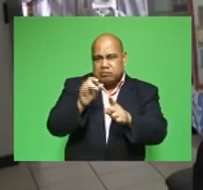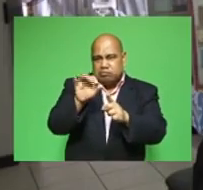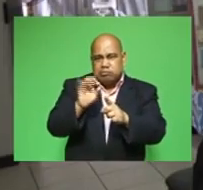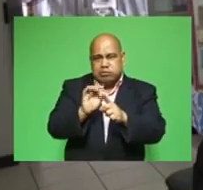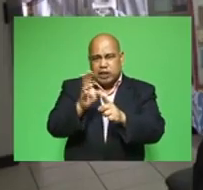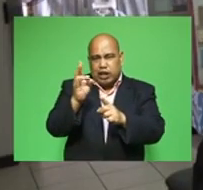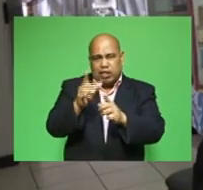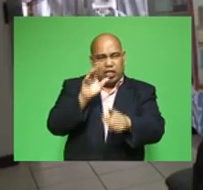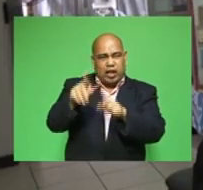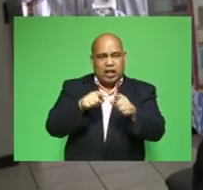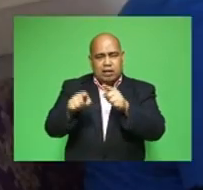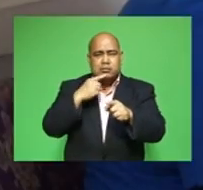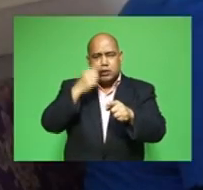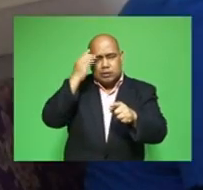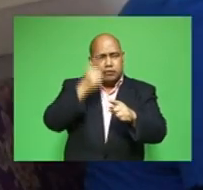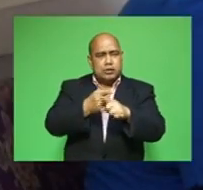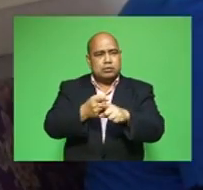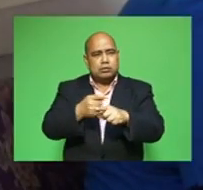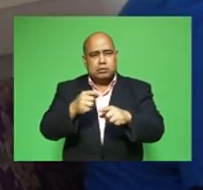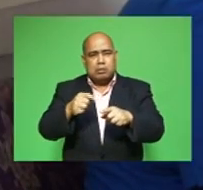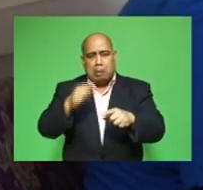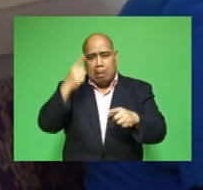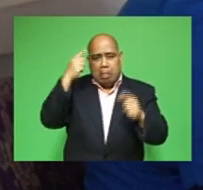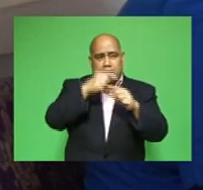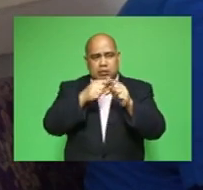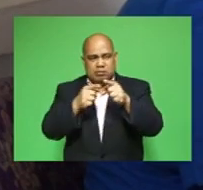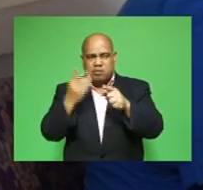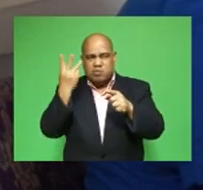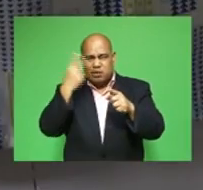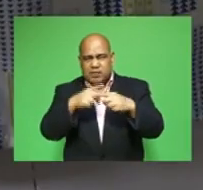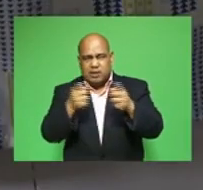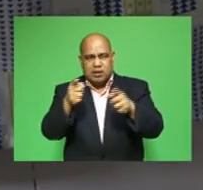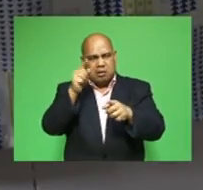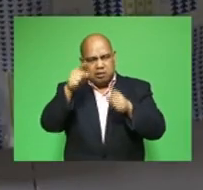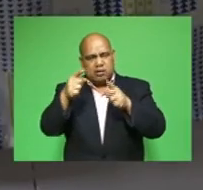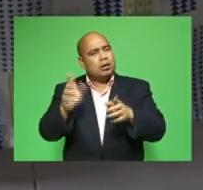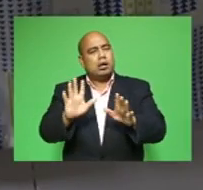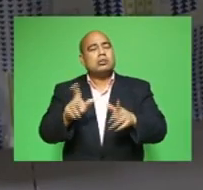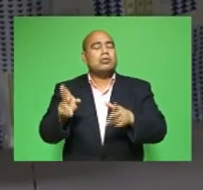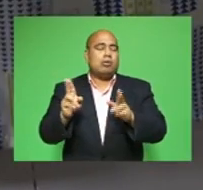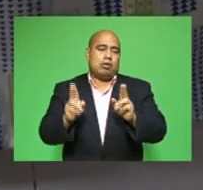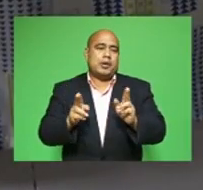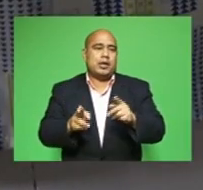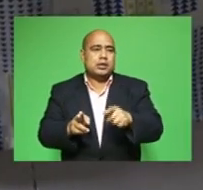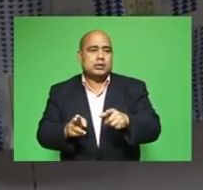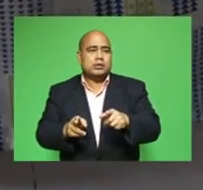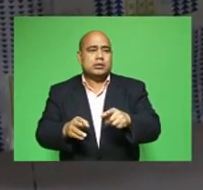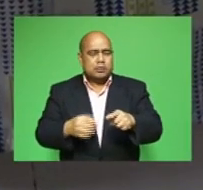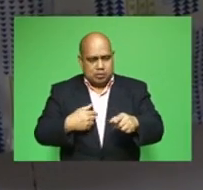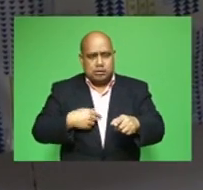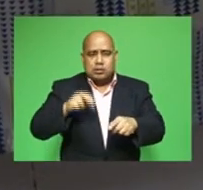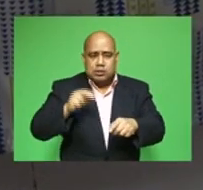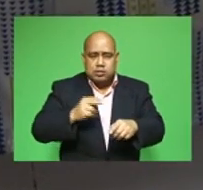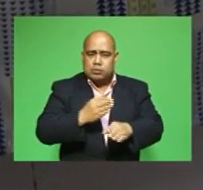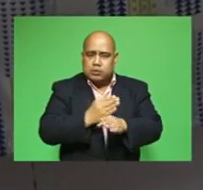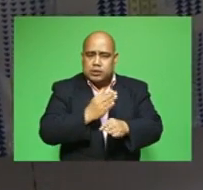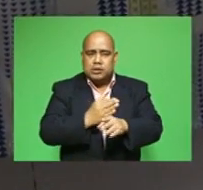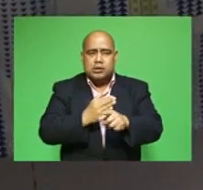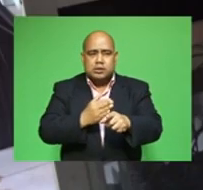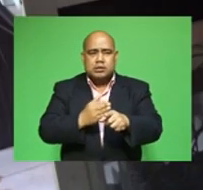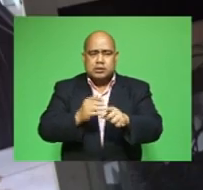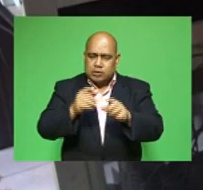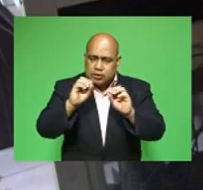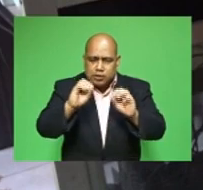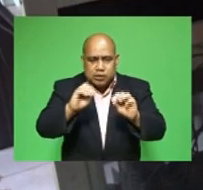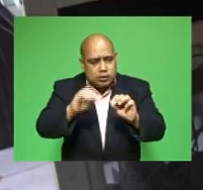this normal life cycle will change soon. We really need to work on desensitizing people that periods